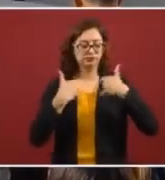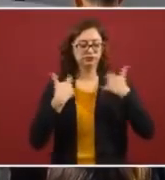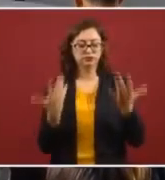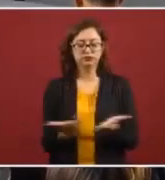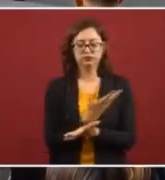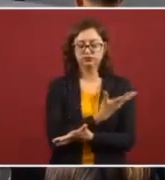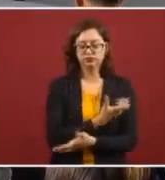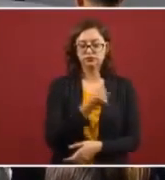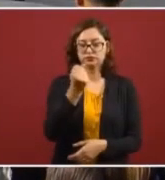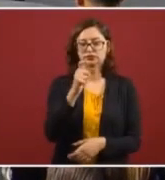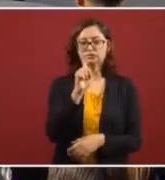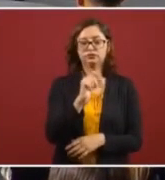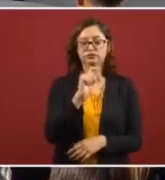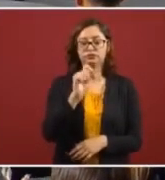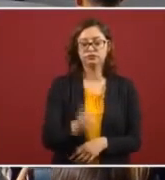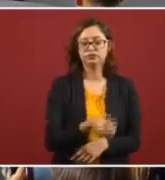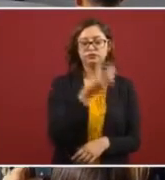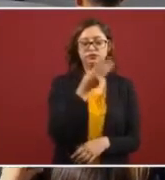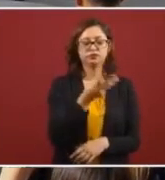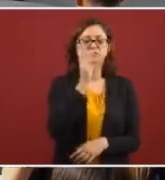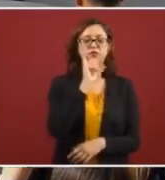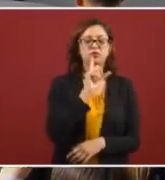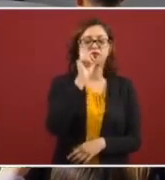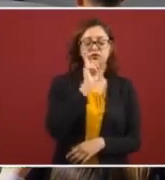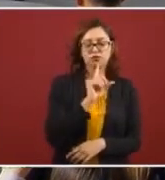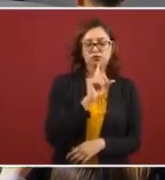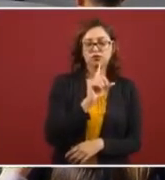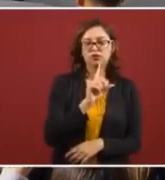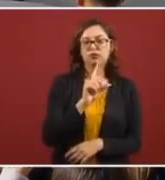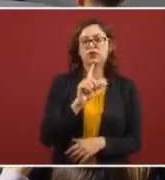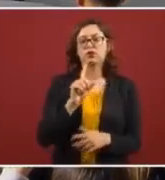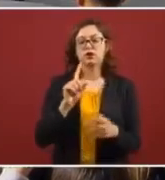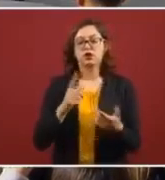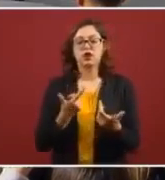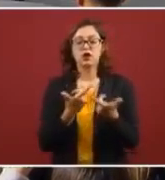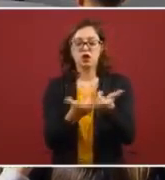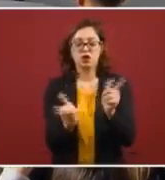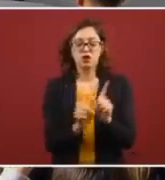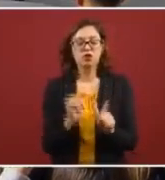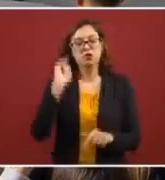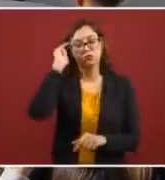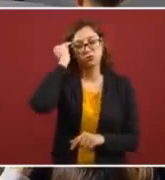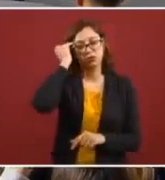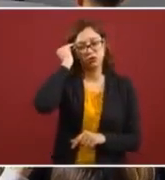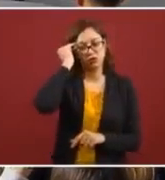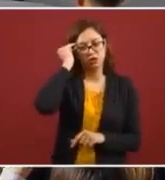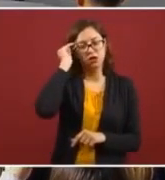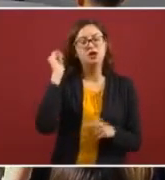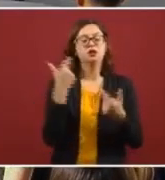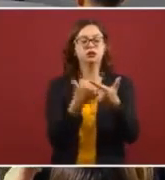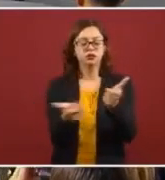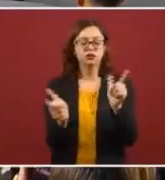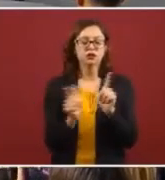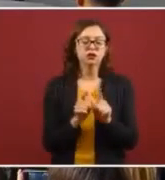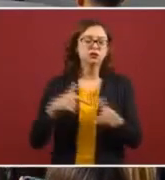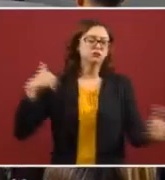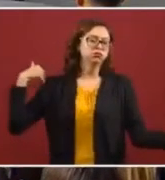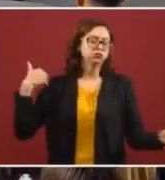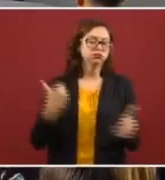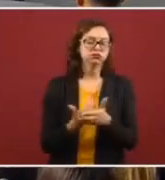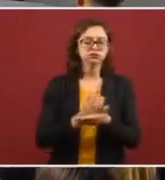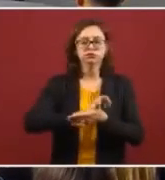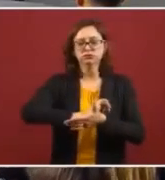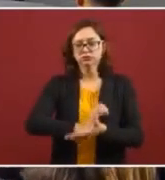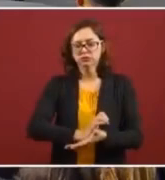34 winners and 23 are women, and some that are indigenous